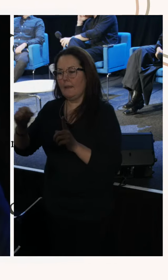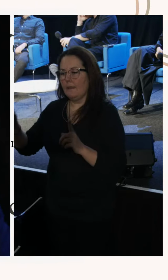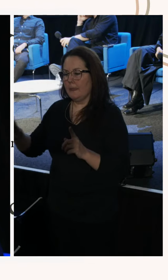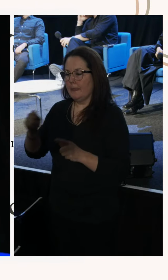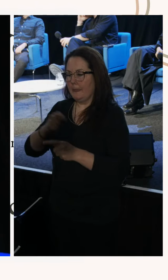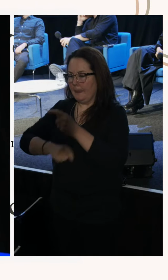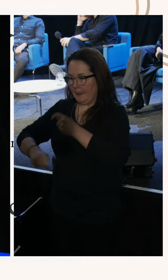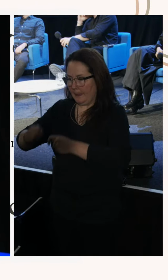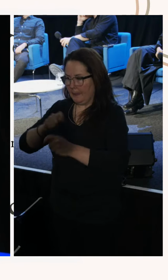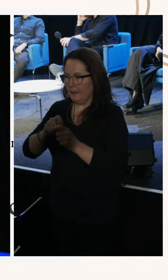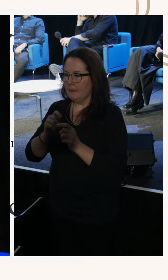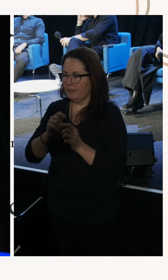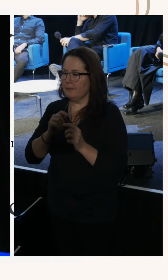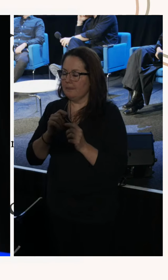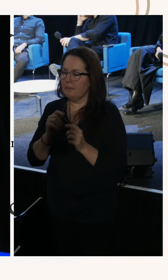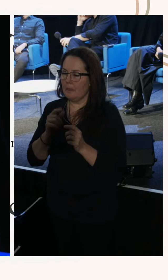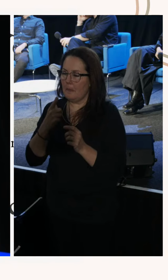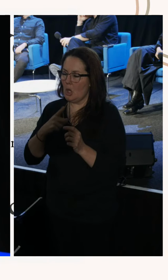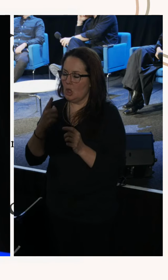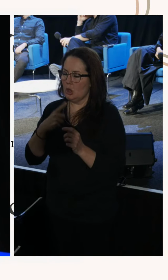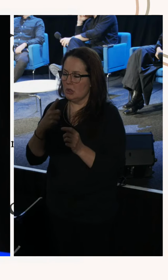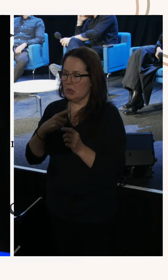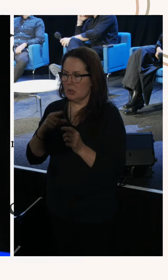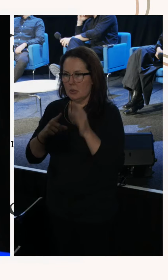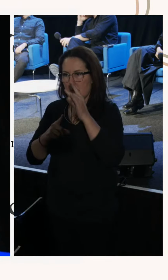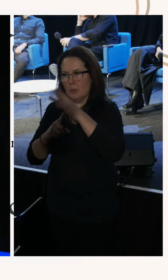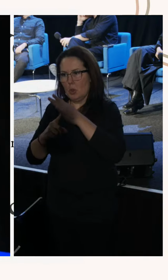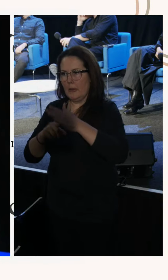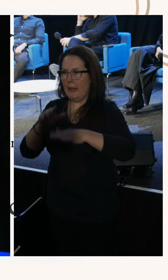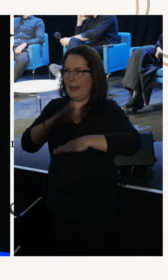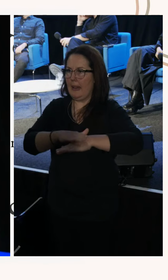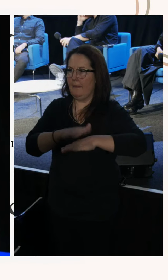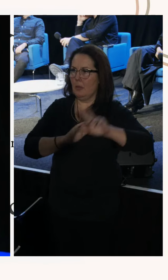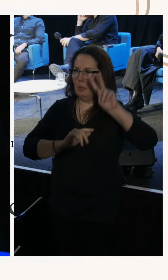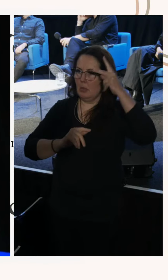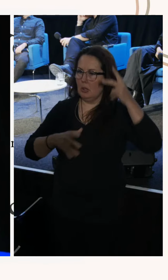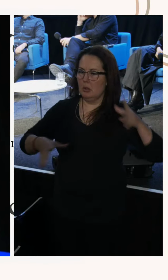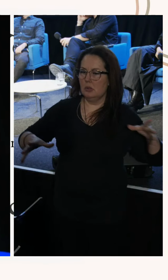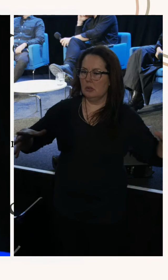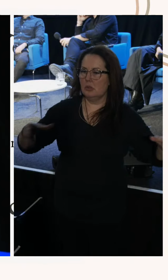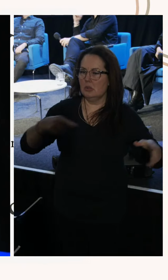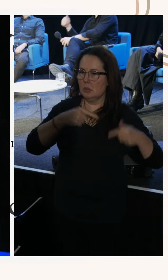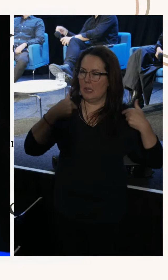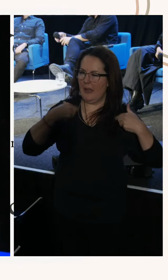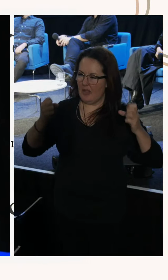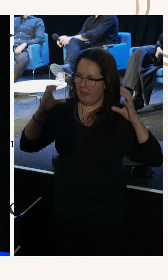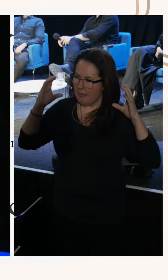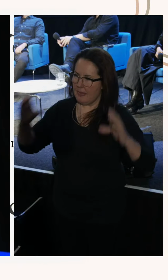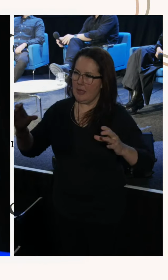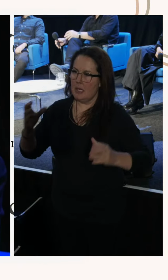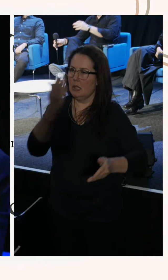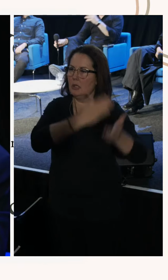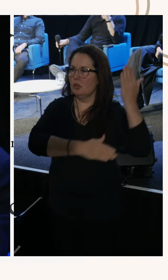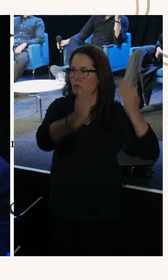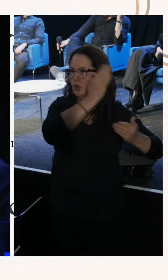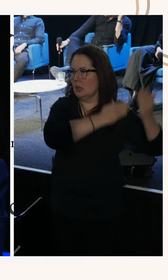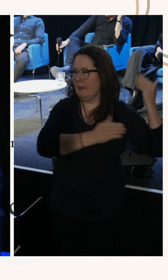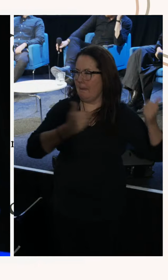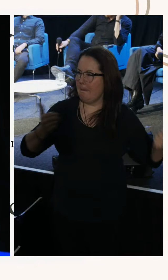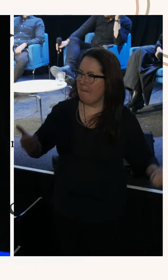think it matters a great deal for the left to have a thick history, right? Like to have